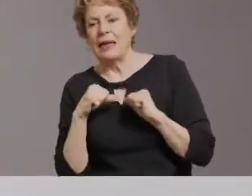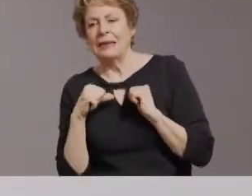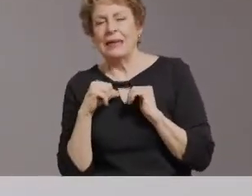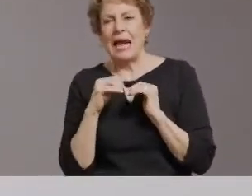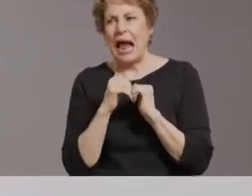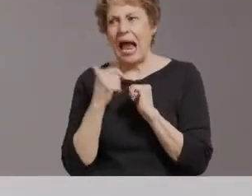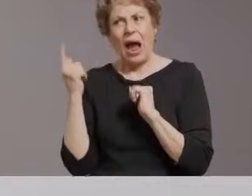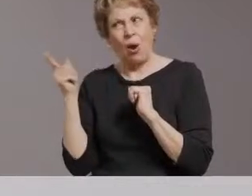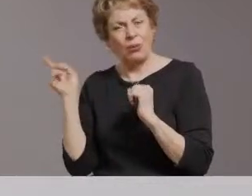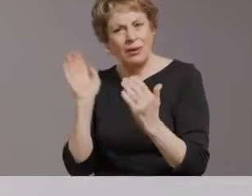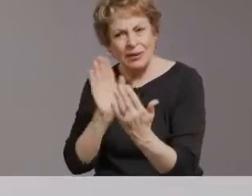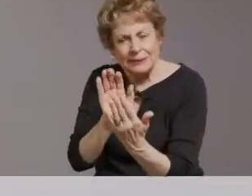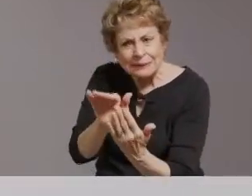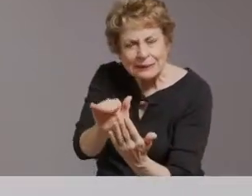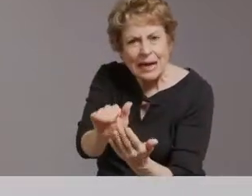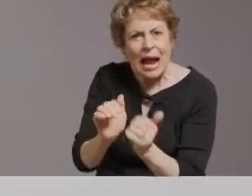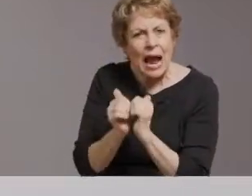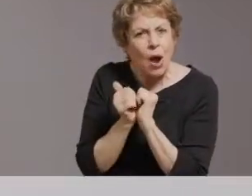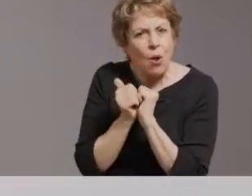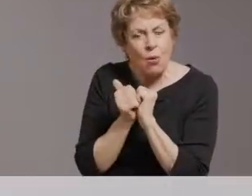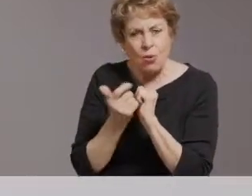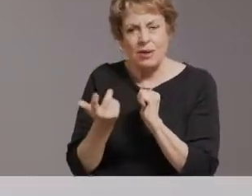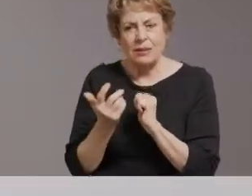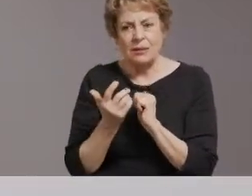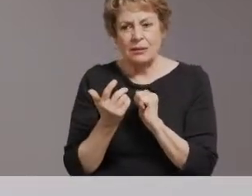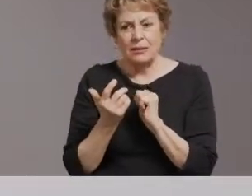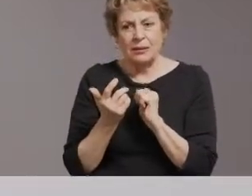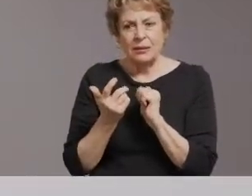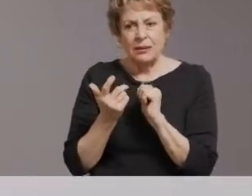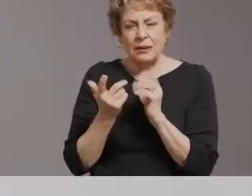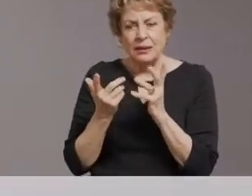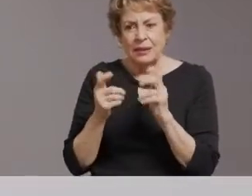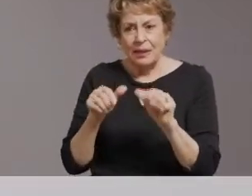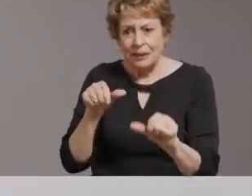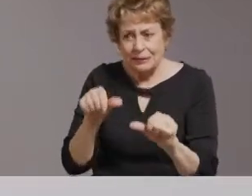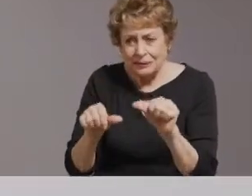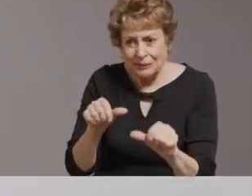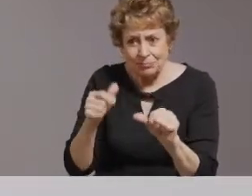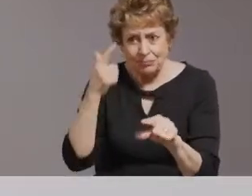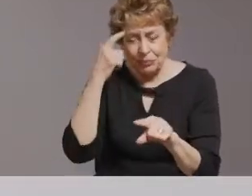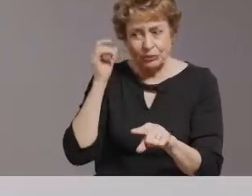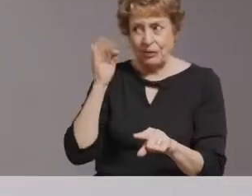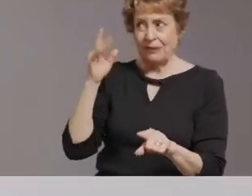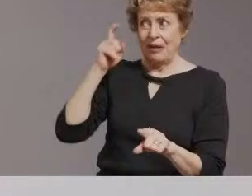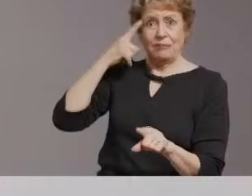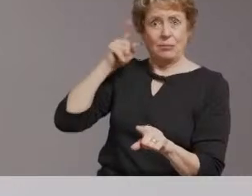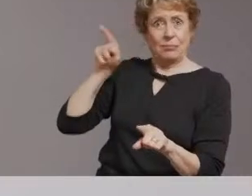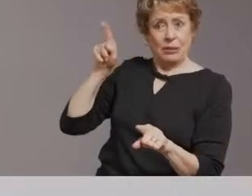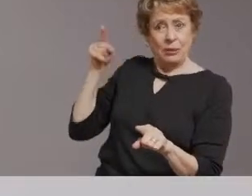with officials? How will you reach them, especially with that